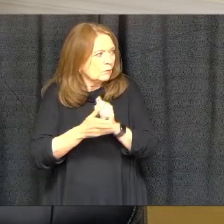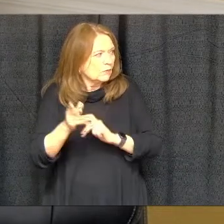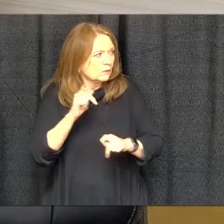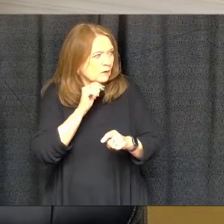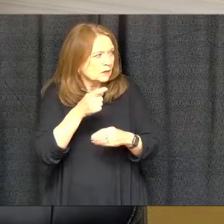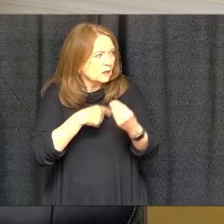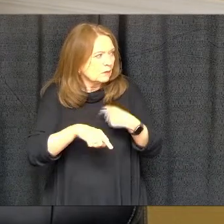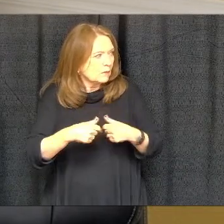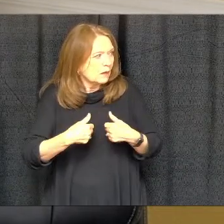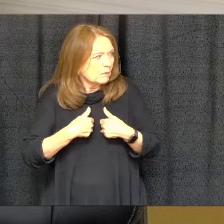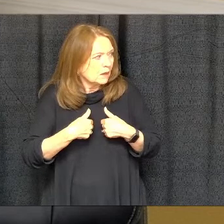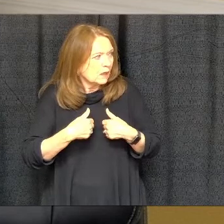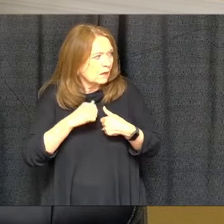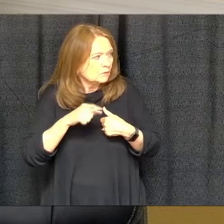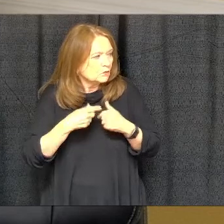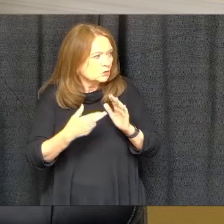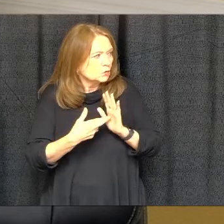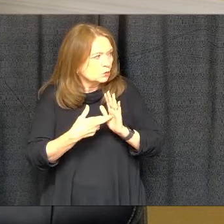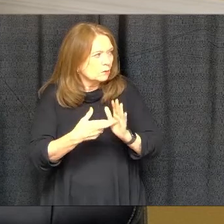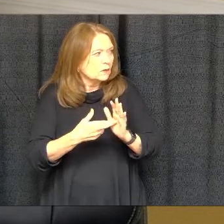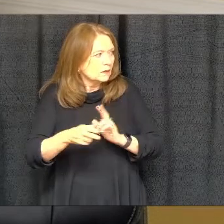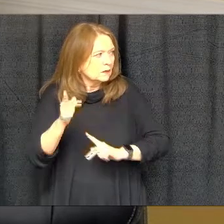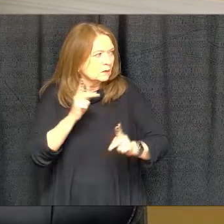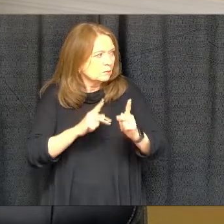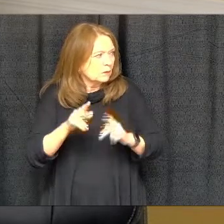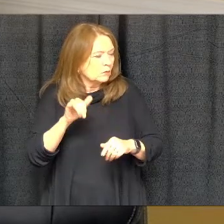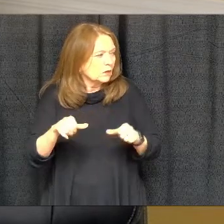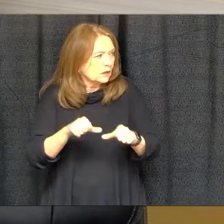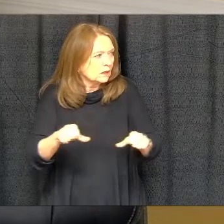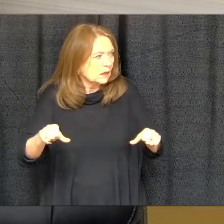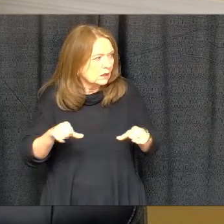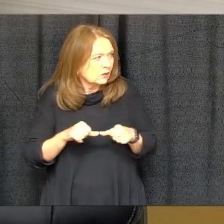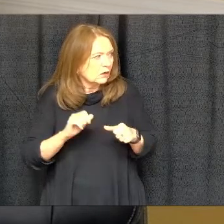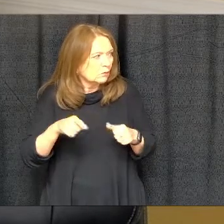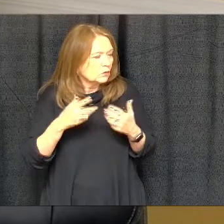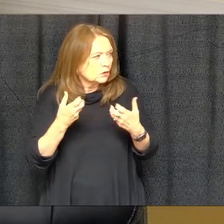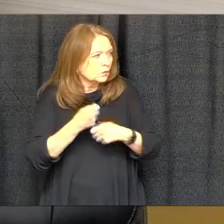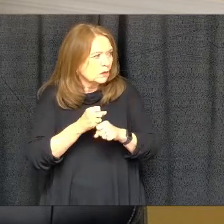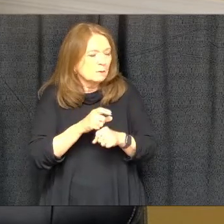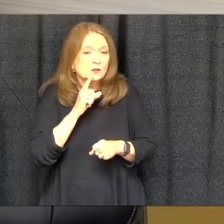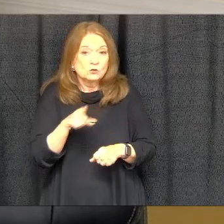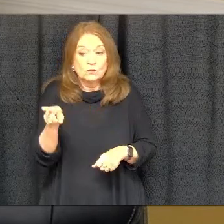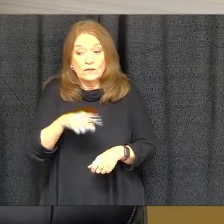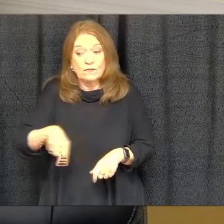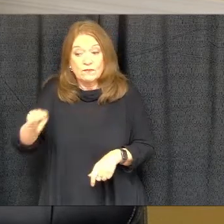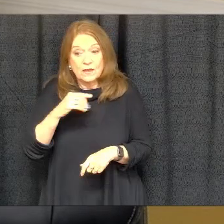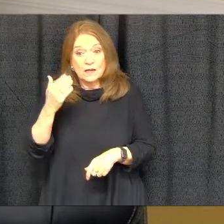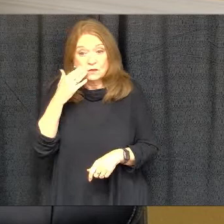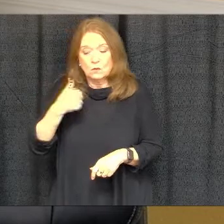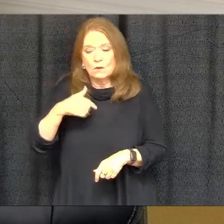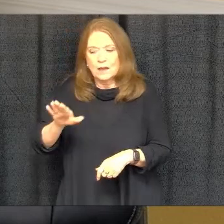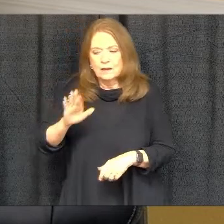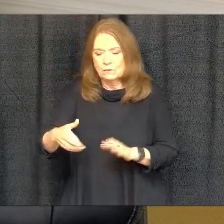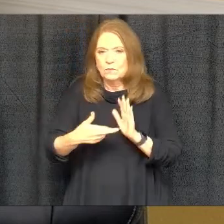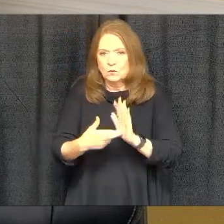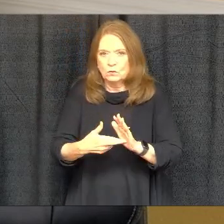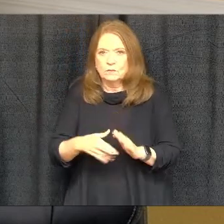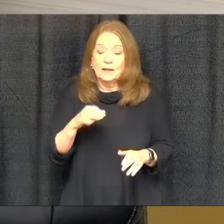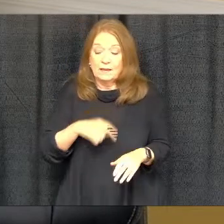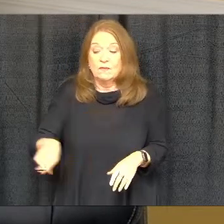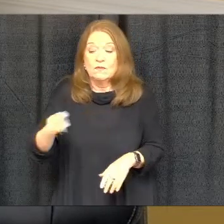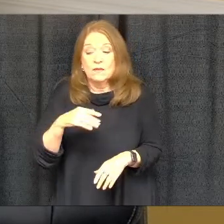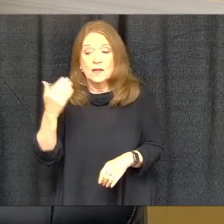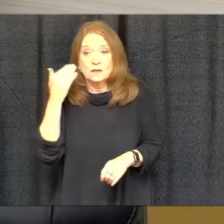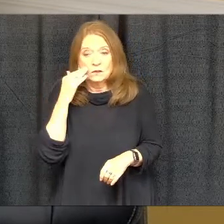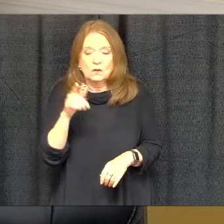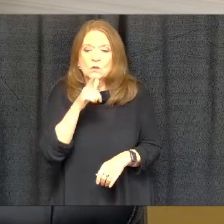me. I'm just representing the people in that area. And we just want to make sure that they know that I'm their representative, and they know